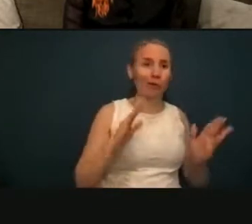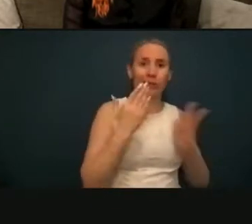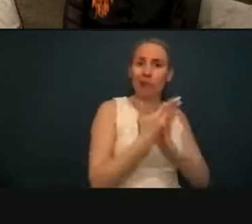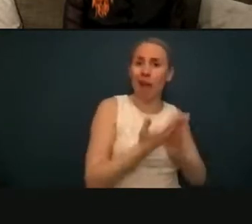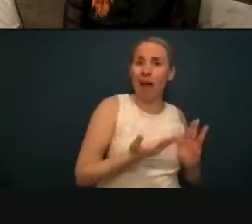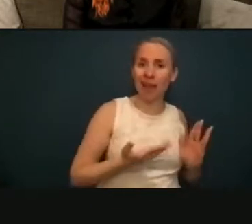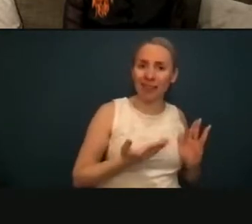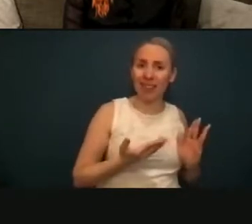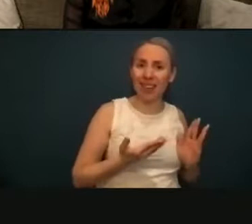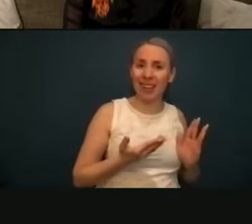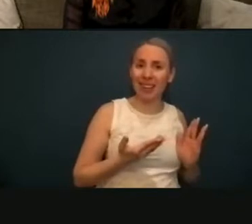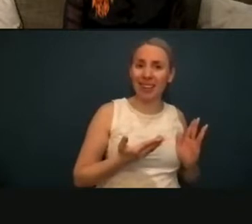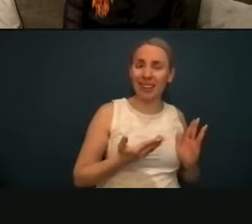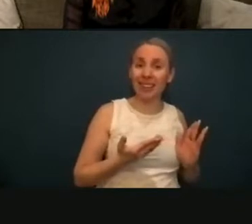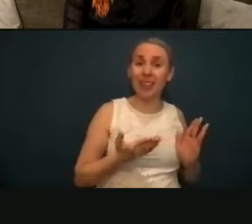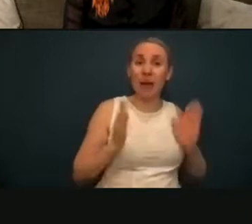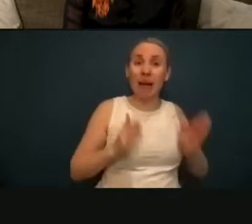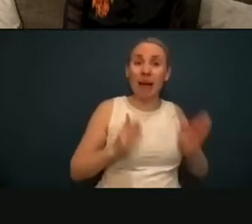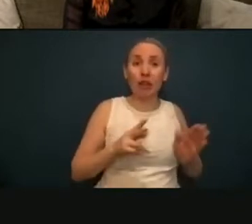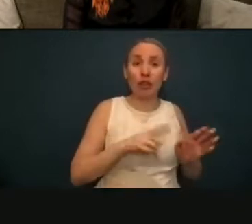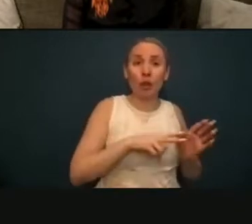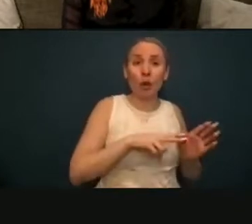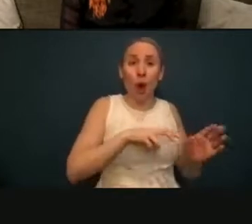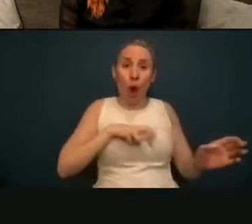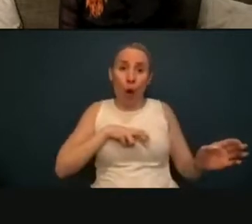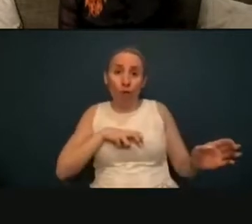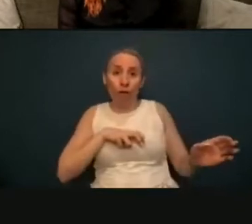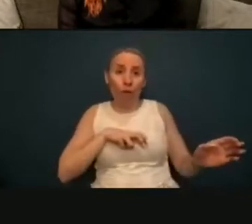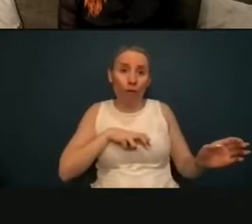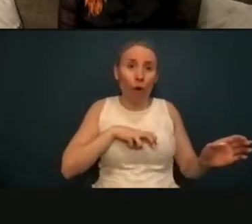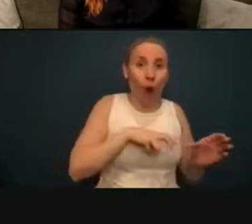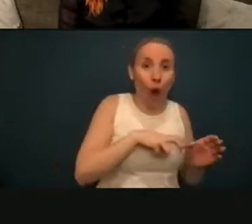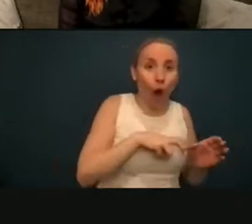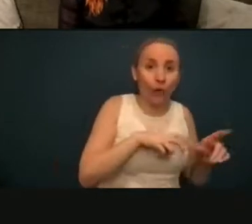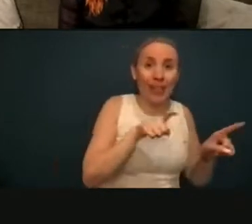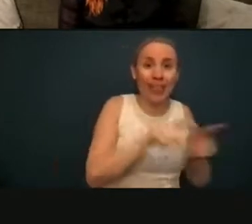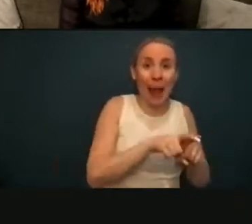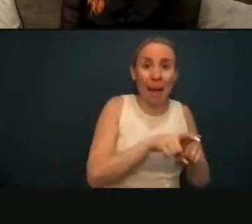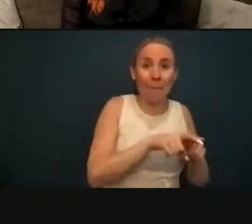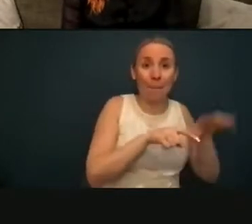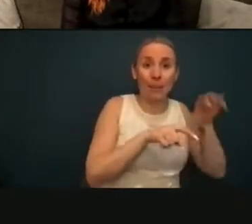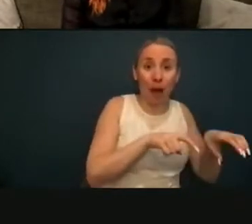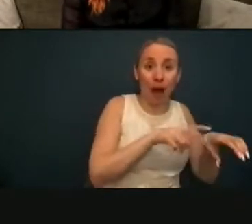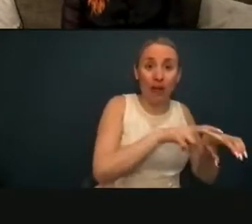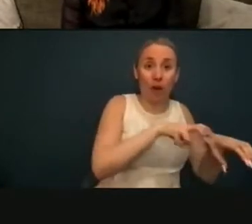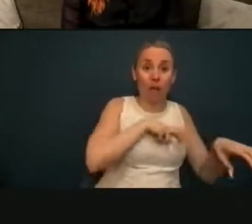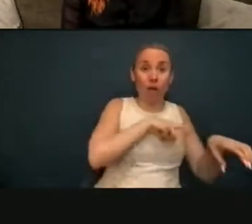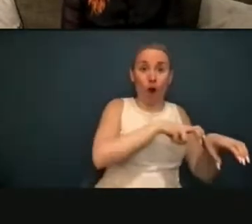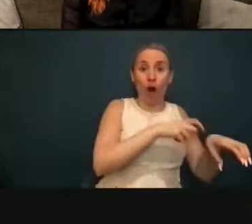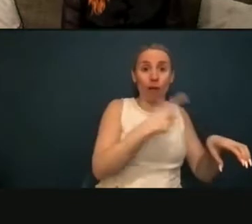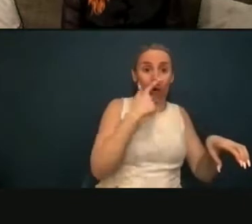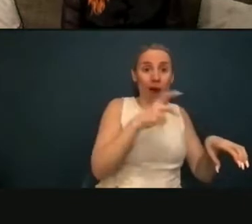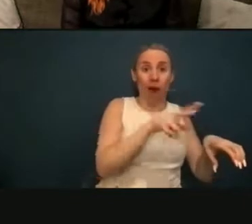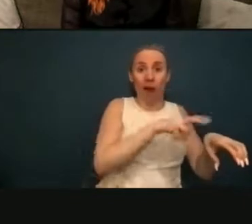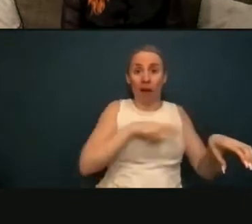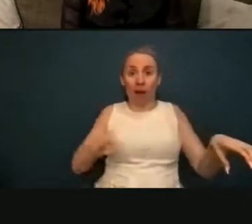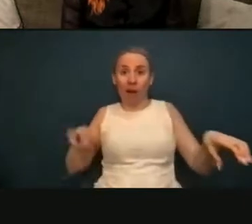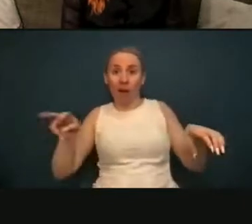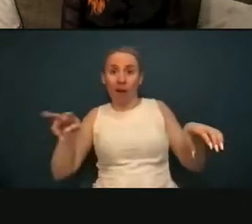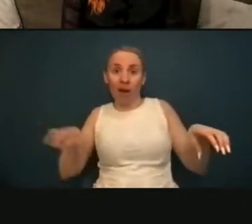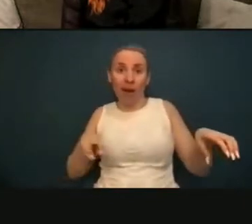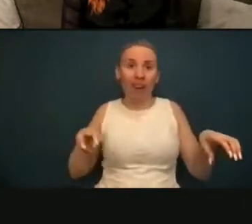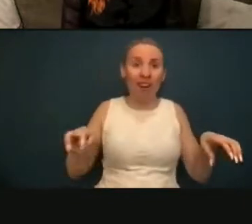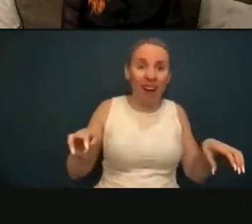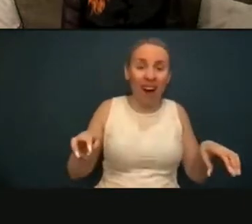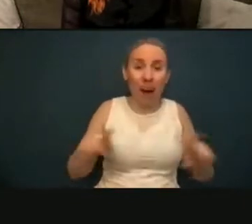had to come on and off in the same sort of wing. And obviously when you have other dancers around you as well, you know, they come off